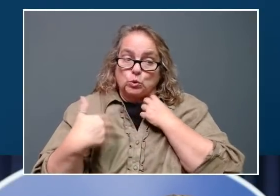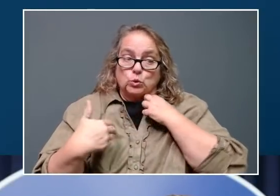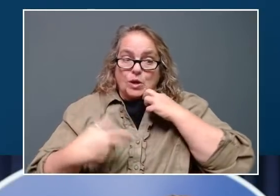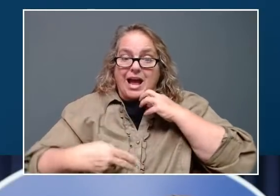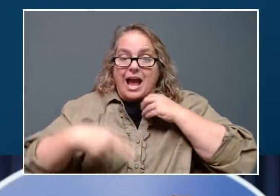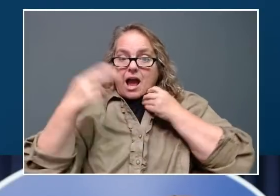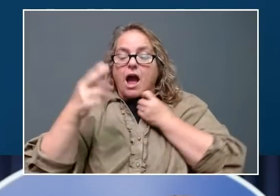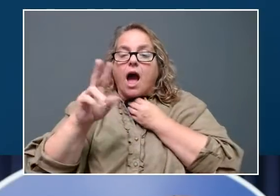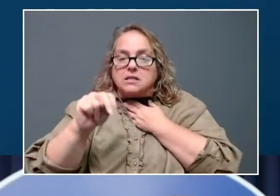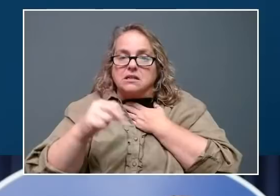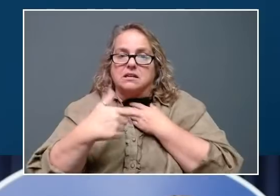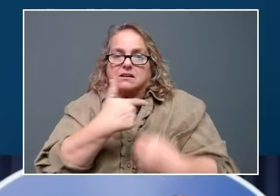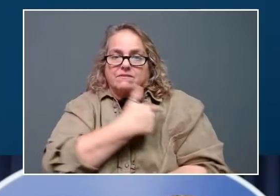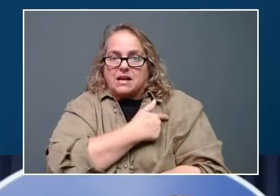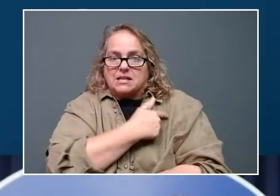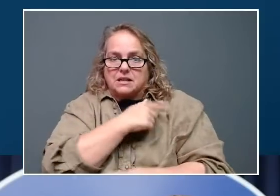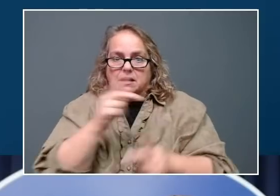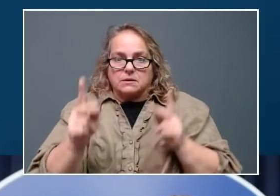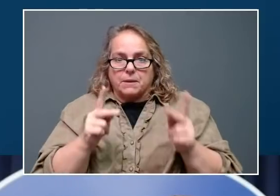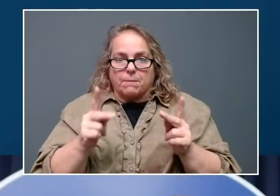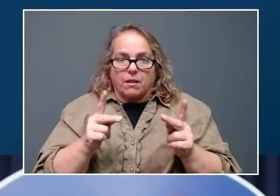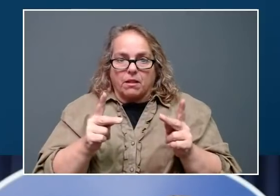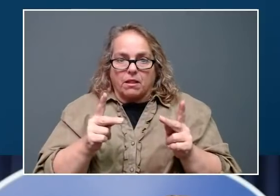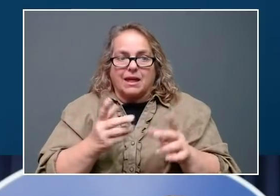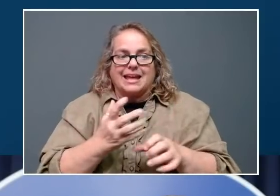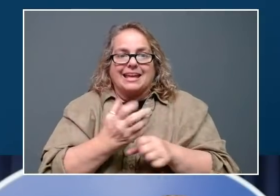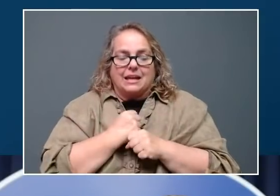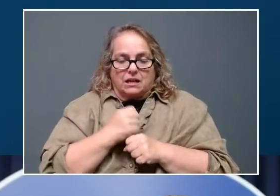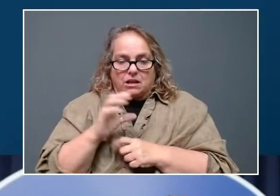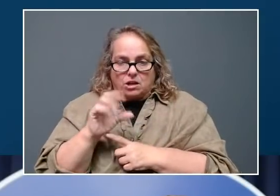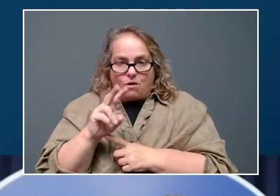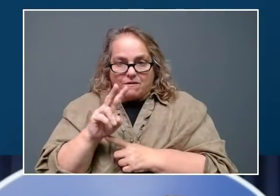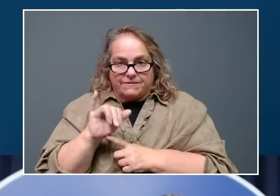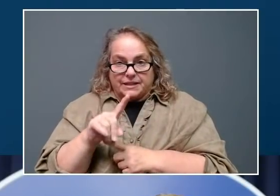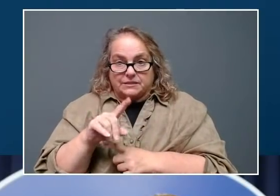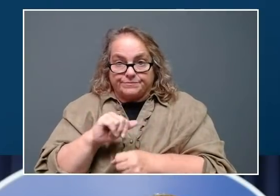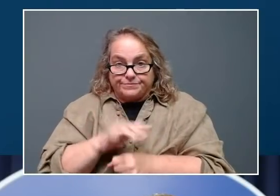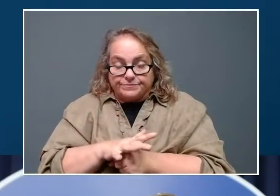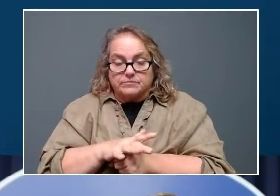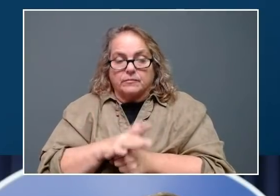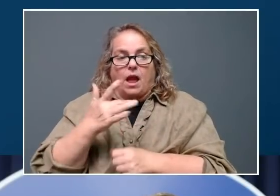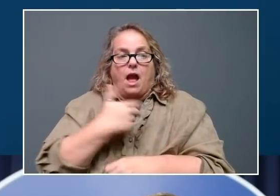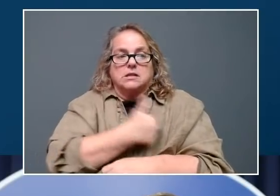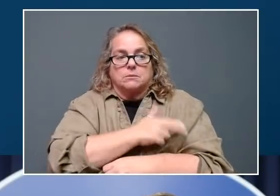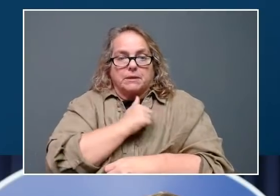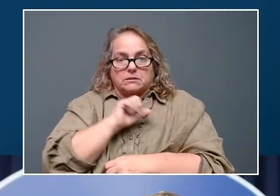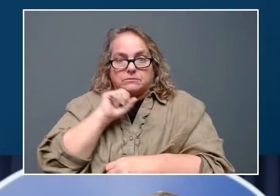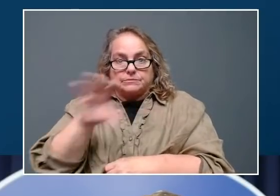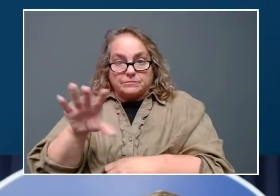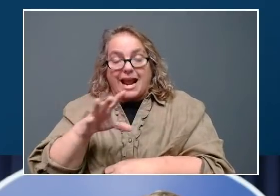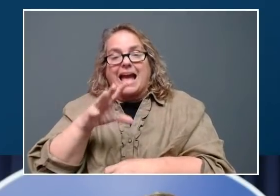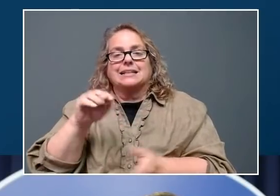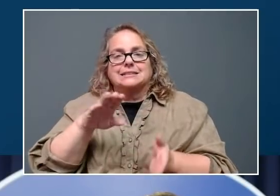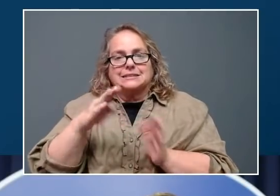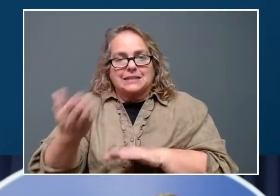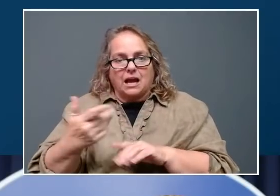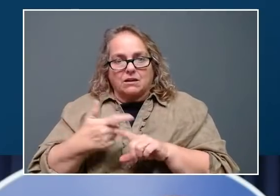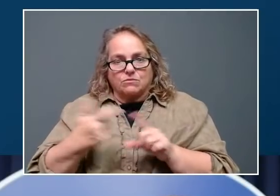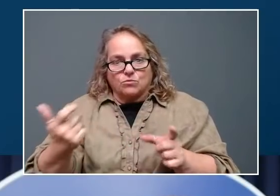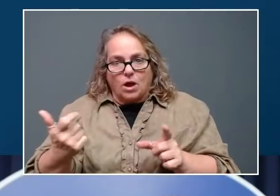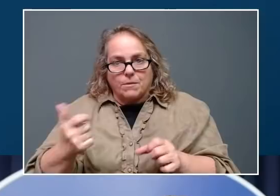unvaccinated individuals getting COVID, being hospitalized for COVID, and dying from COVID. But with that